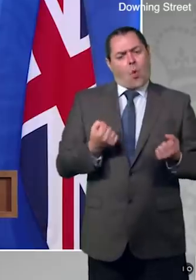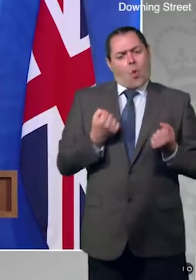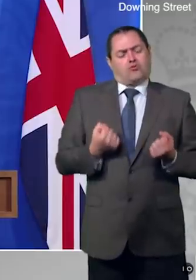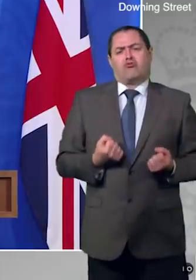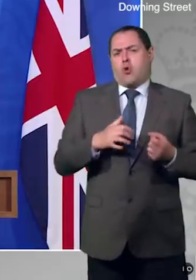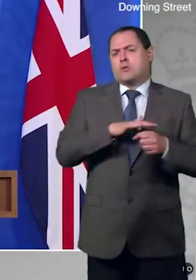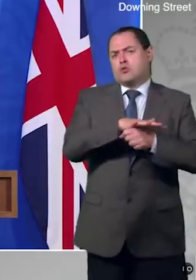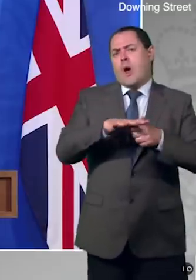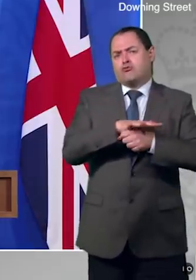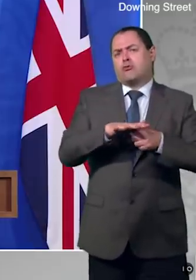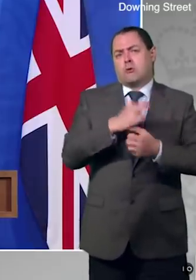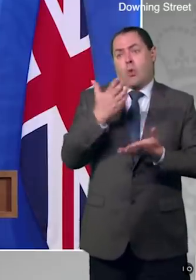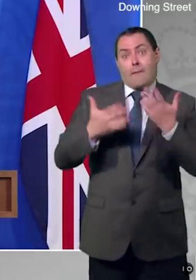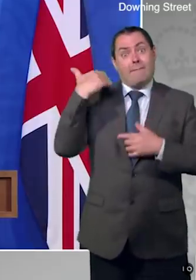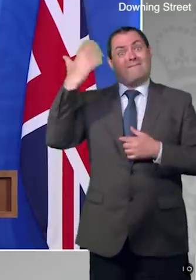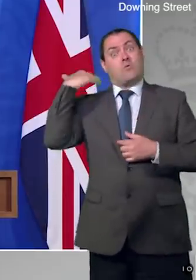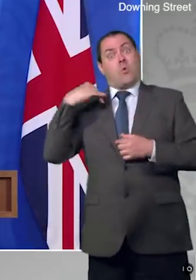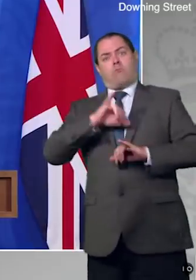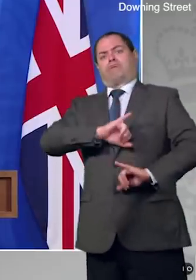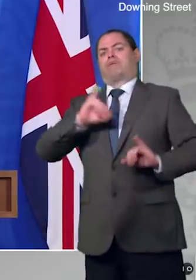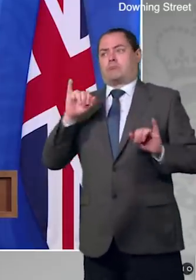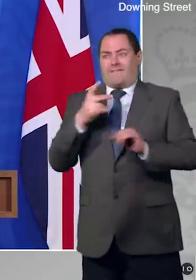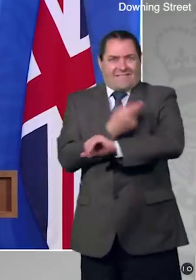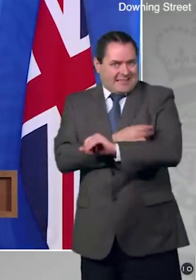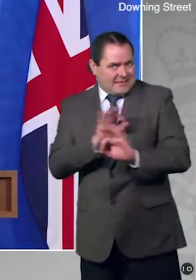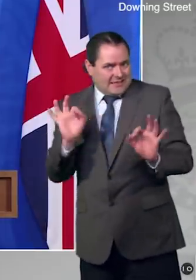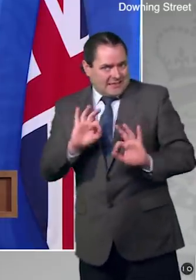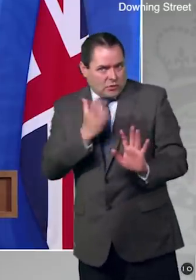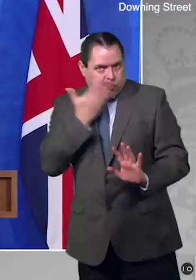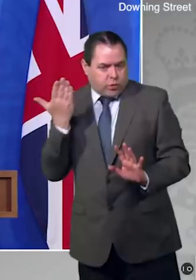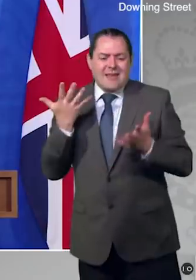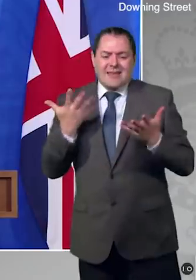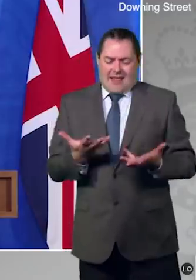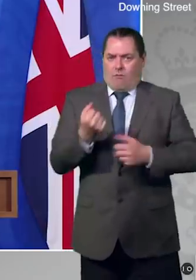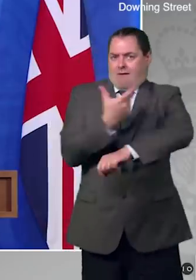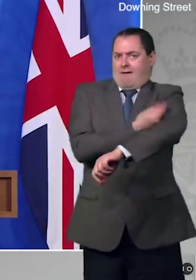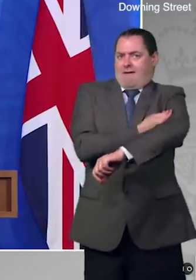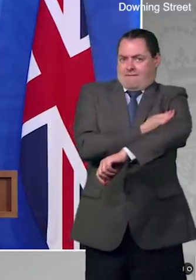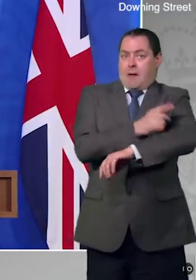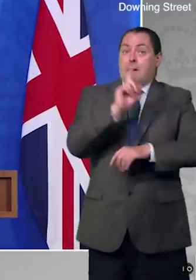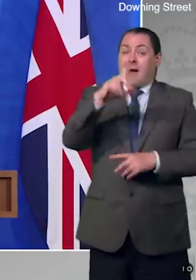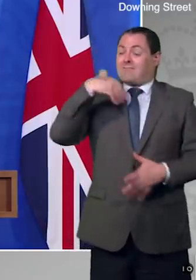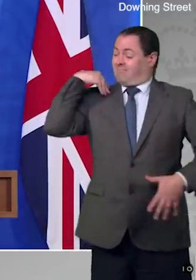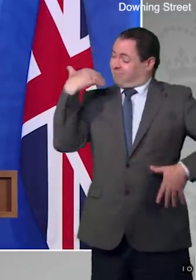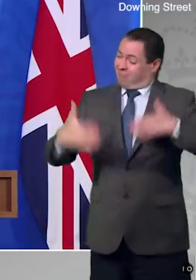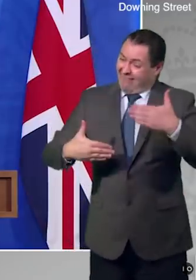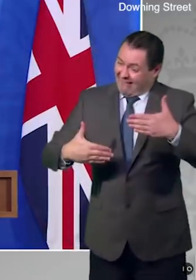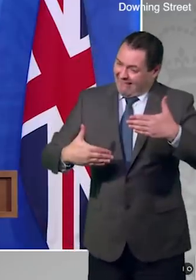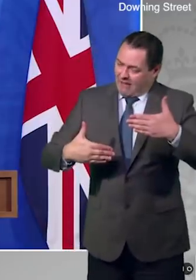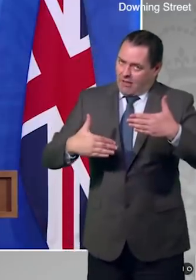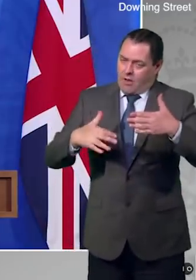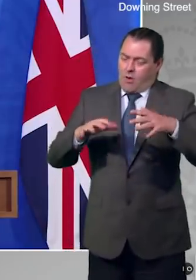previous waves. But now is the time to ease off the accelerator,